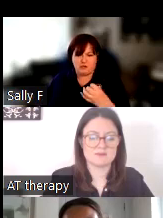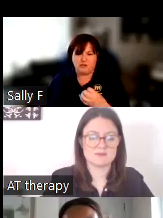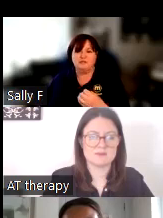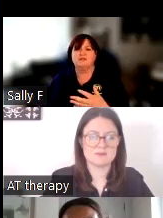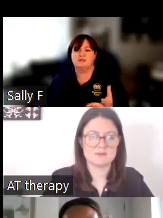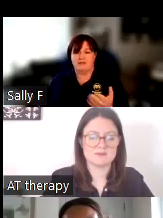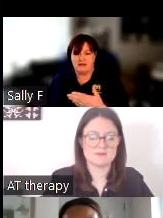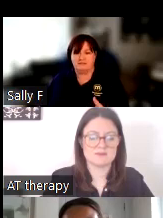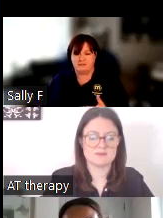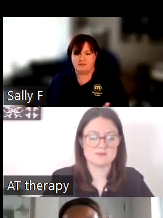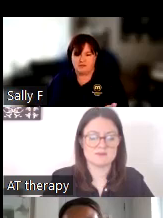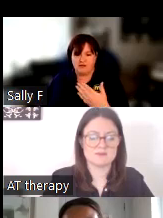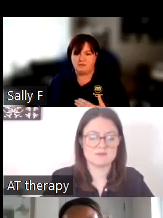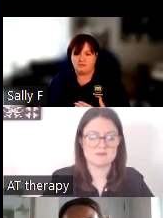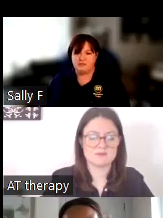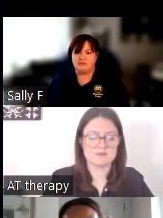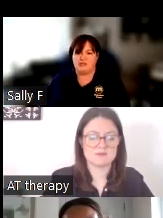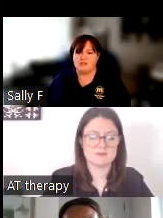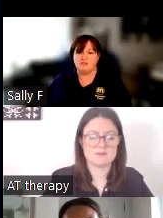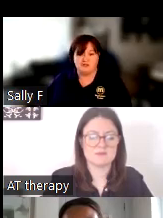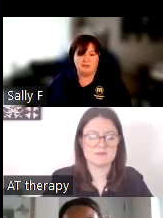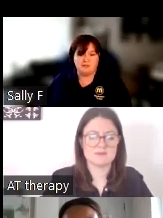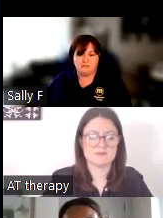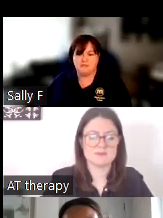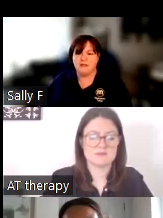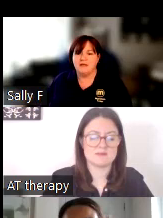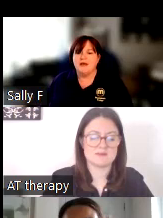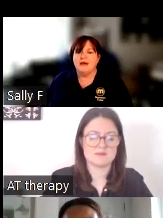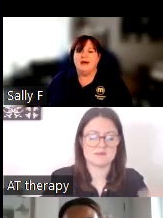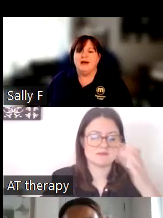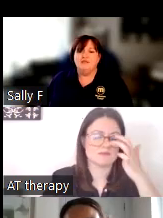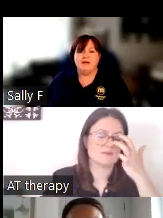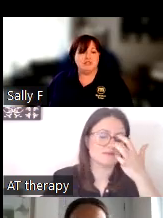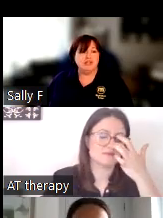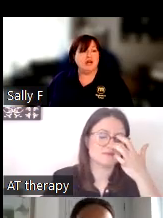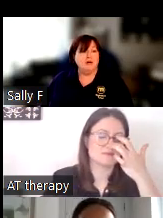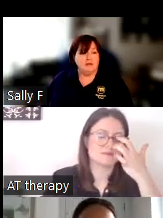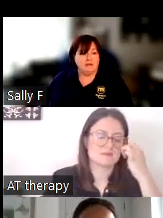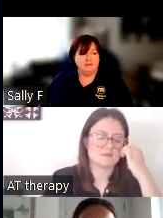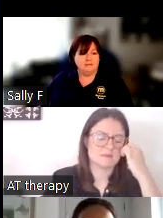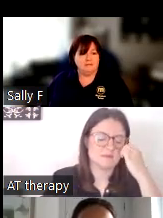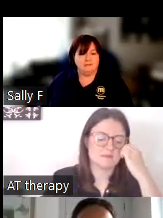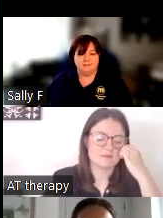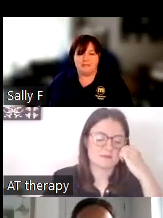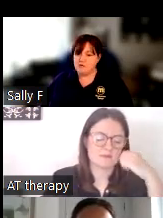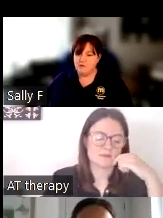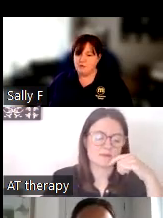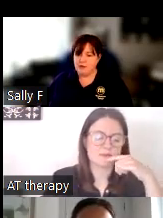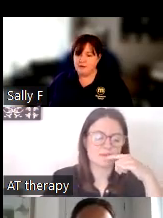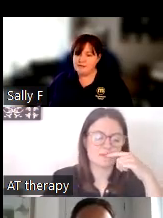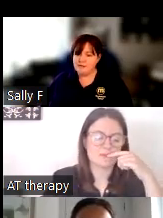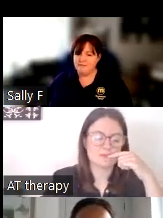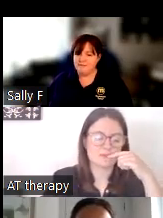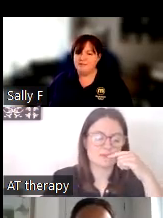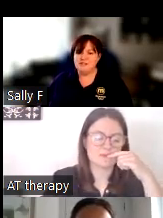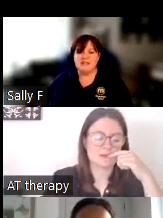at all. They're, just dreams. Reach your goal. There's no football